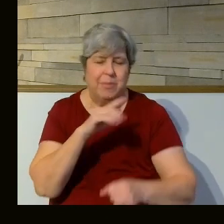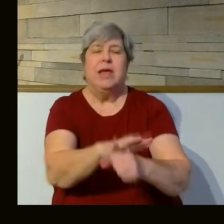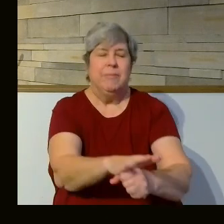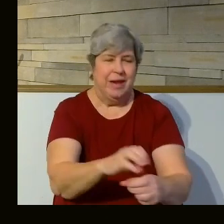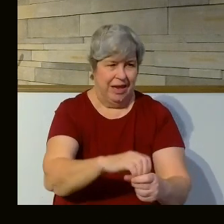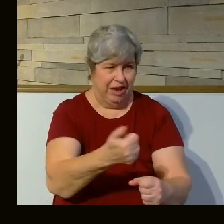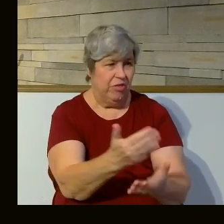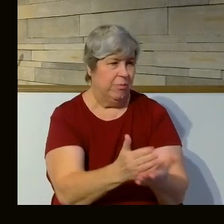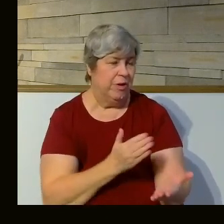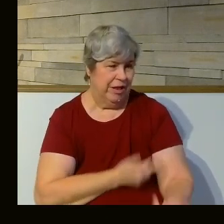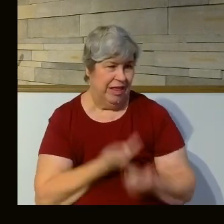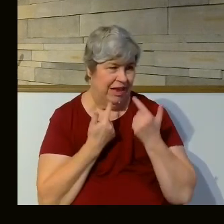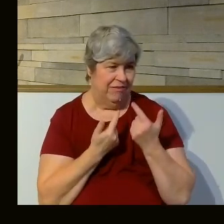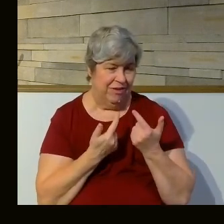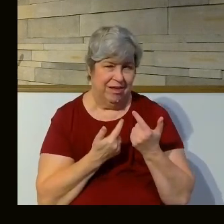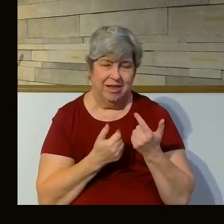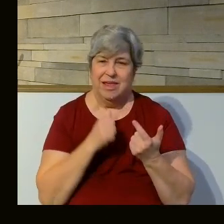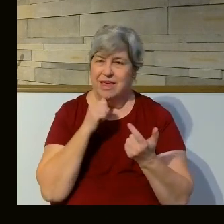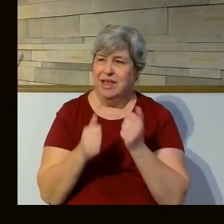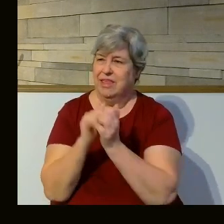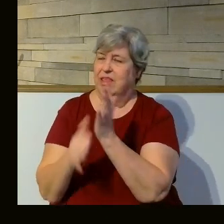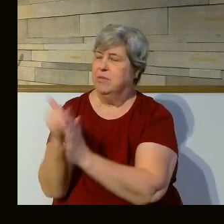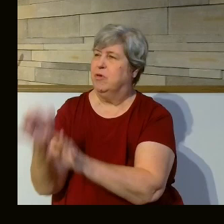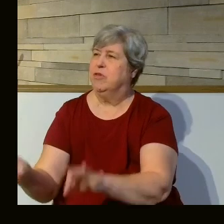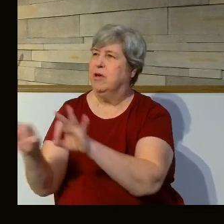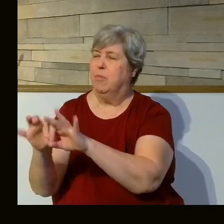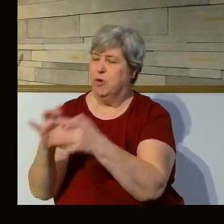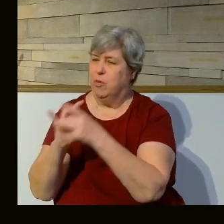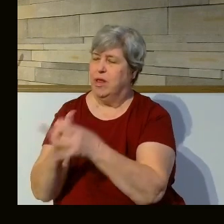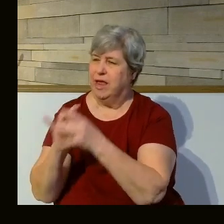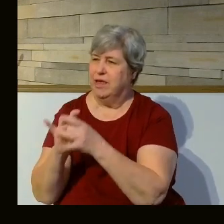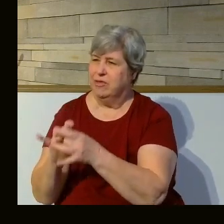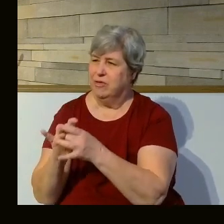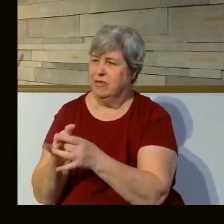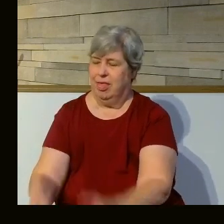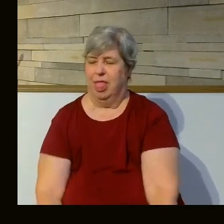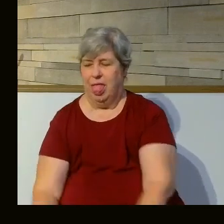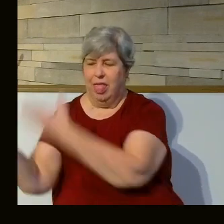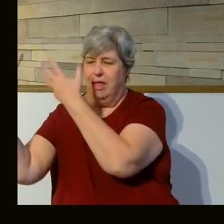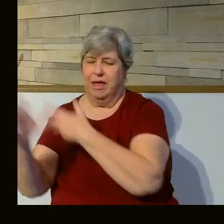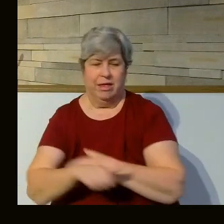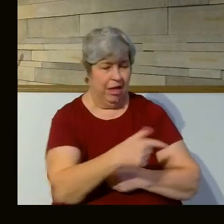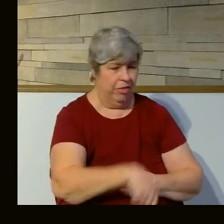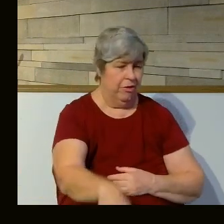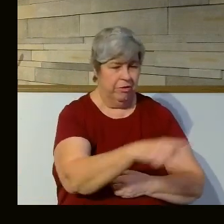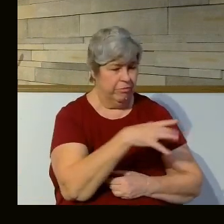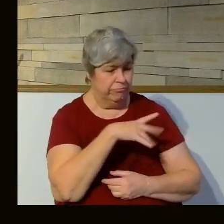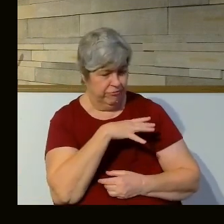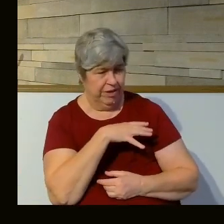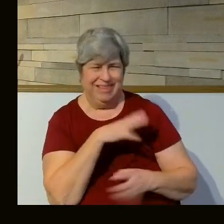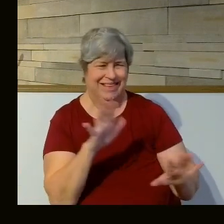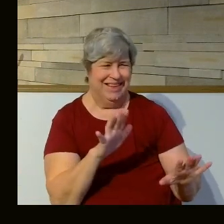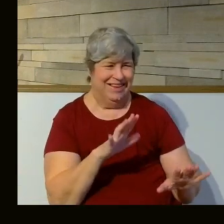of our life. It's not that the most important relationship, humanly speaking, you're going to have is out the window, and all the others all of a sudden so important. No,